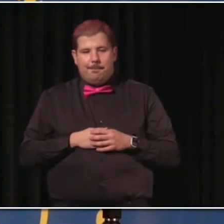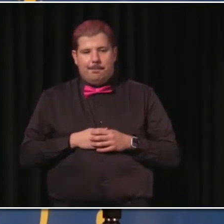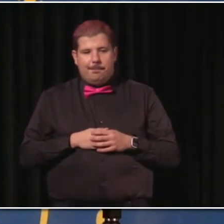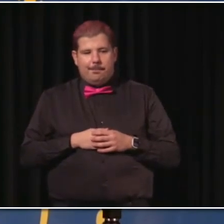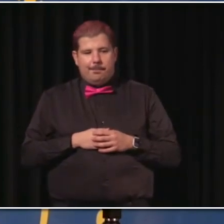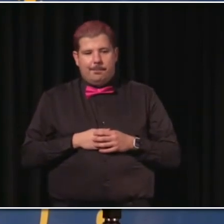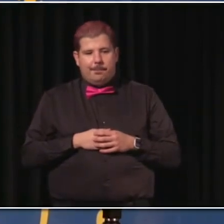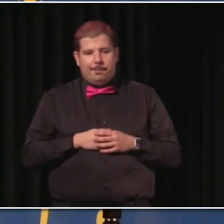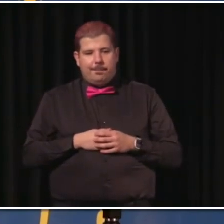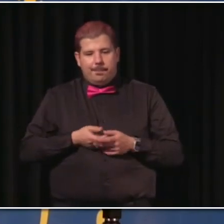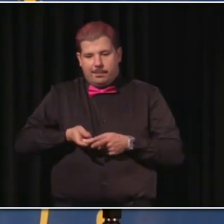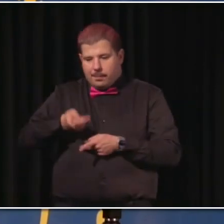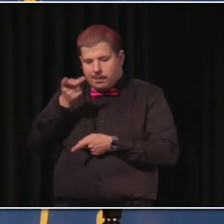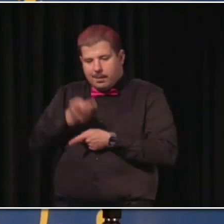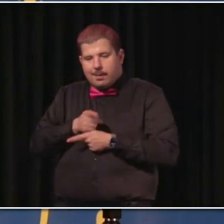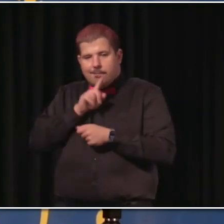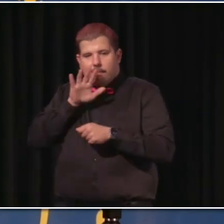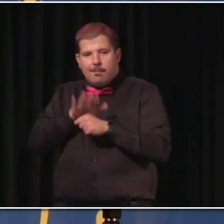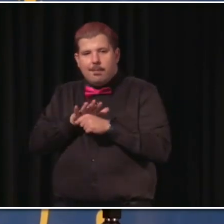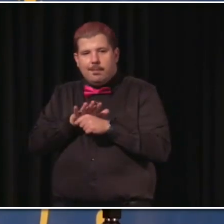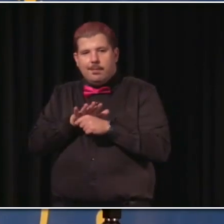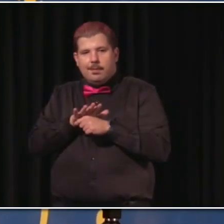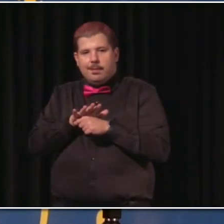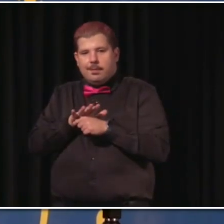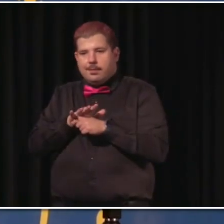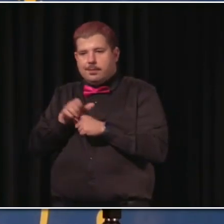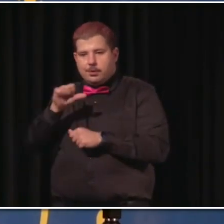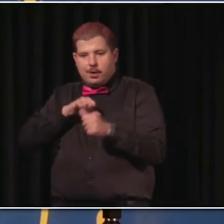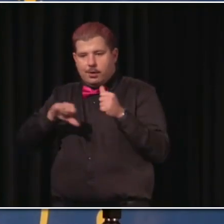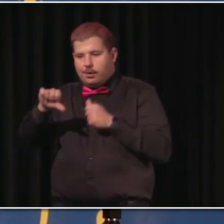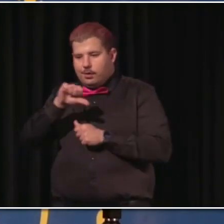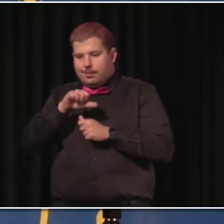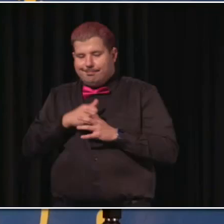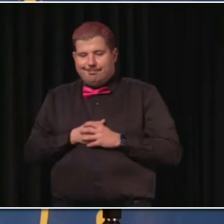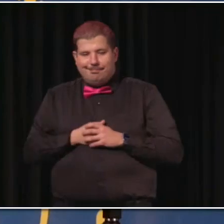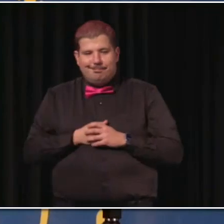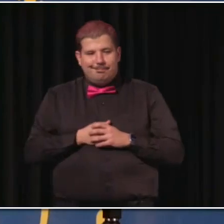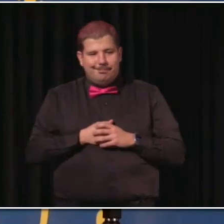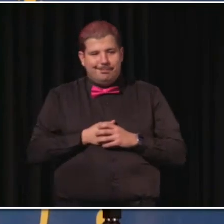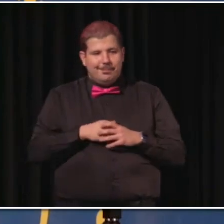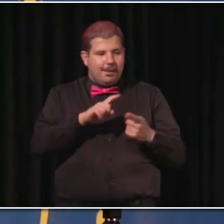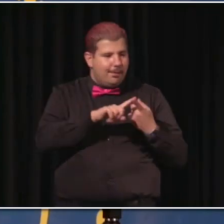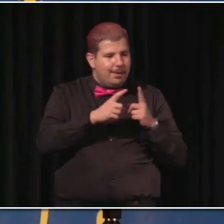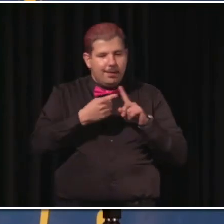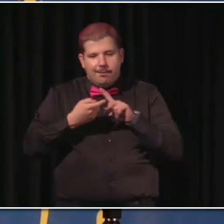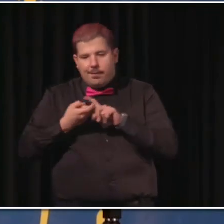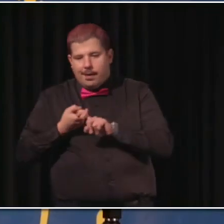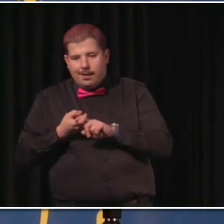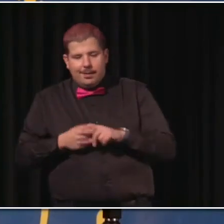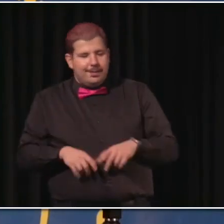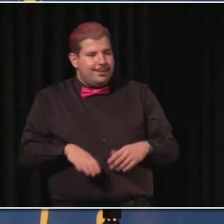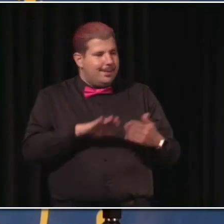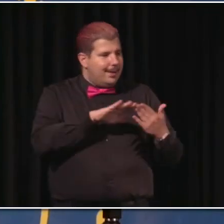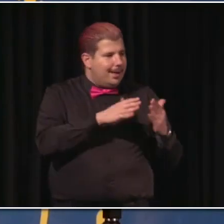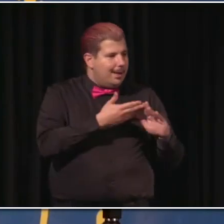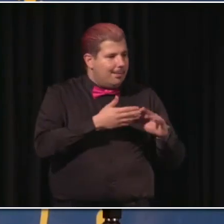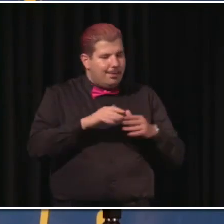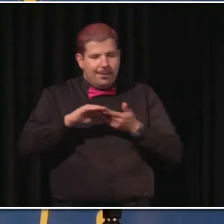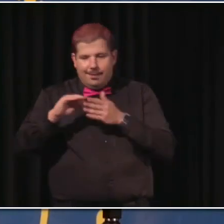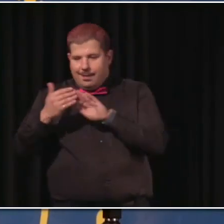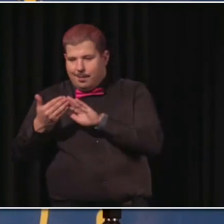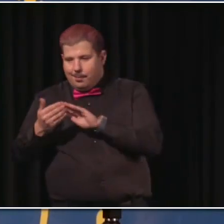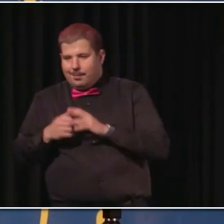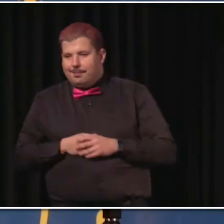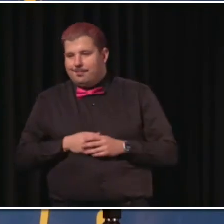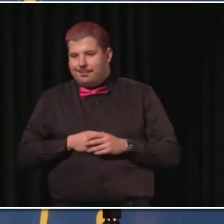where we keep the promises we've made to each other, friend to friend, neighbor to neighbor,